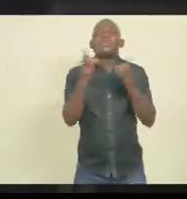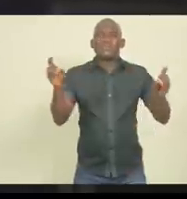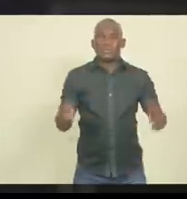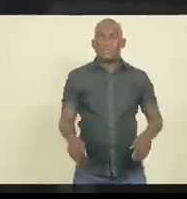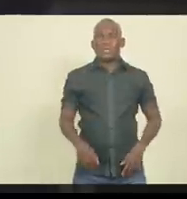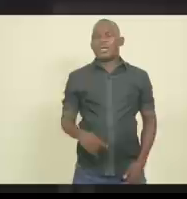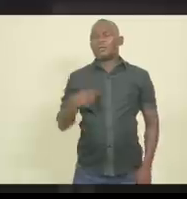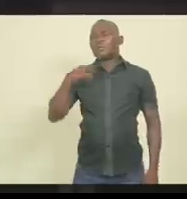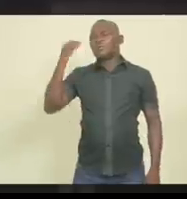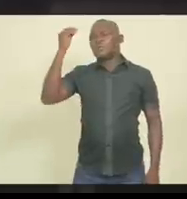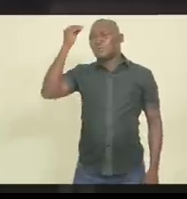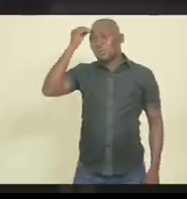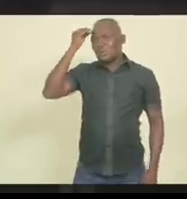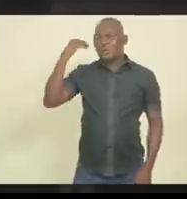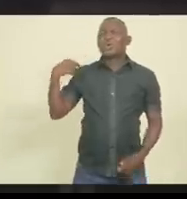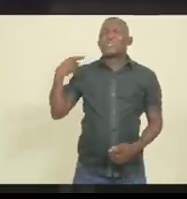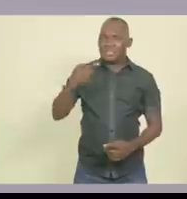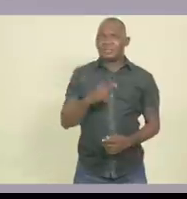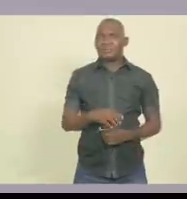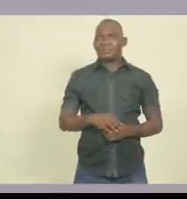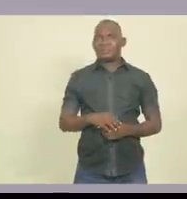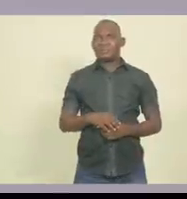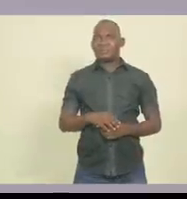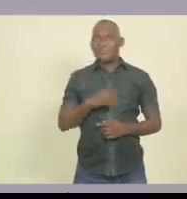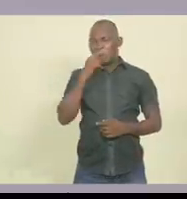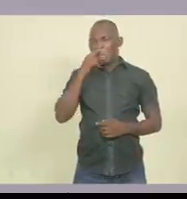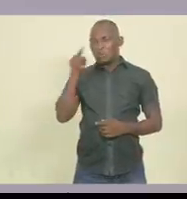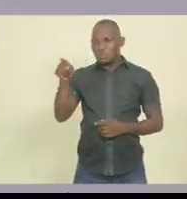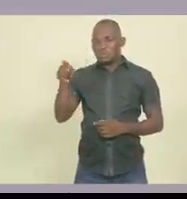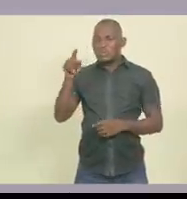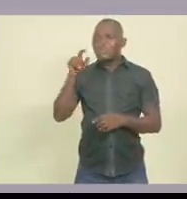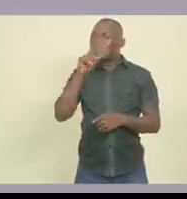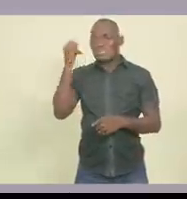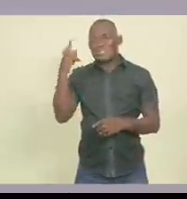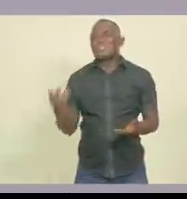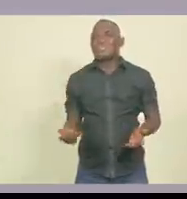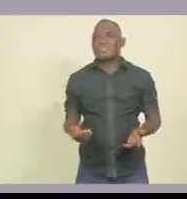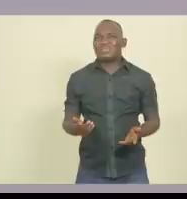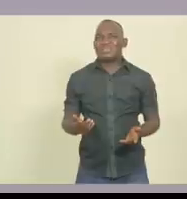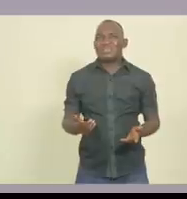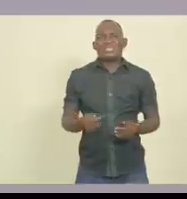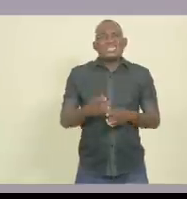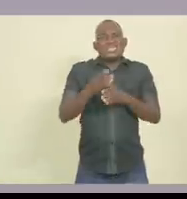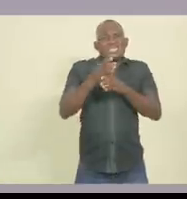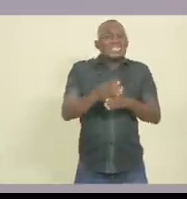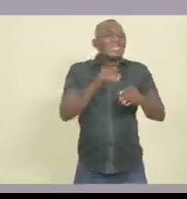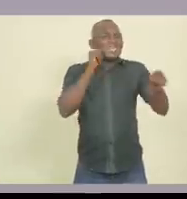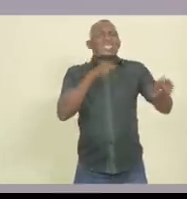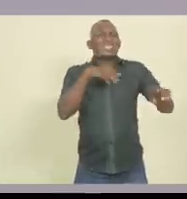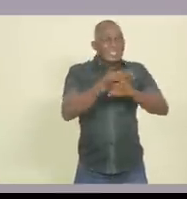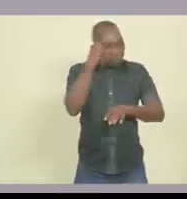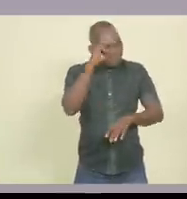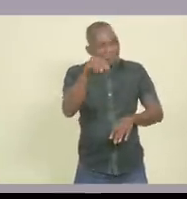I know it seems like we're wicked people, but you wouldn't understand. Taking care of her is so